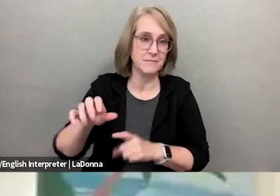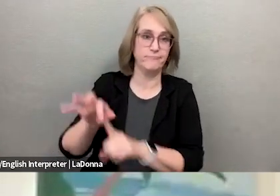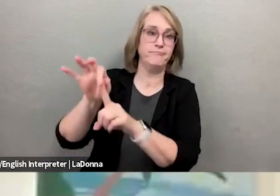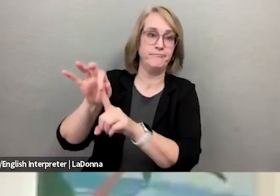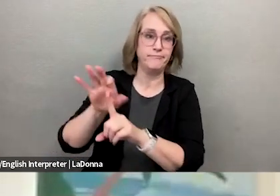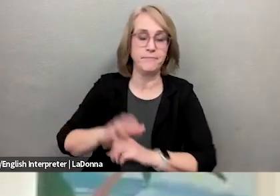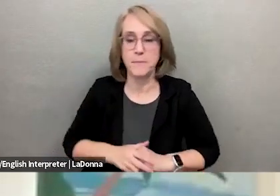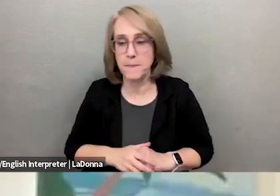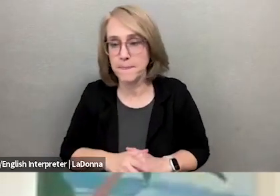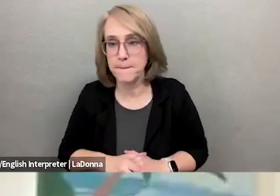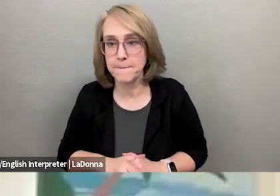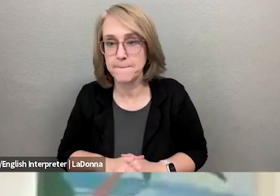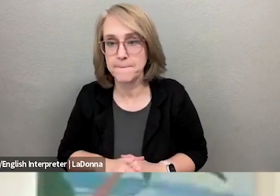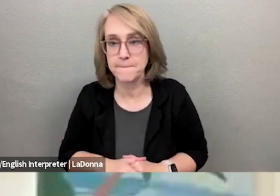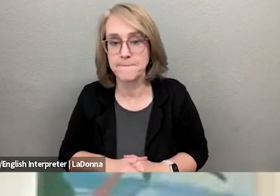in.